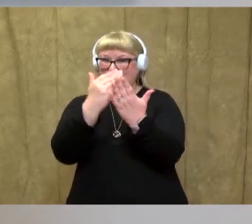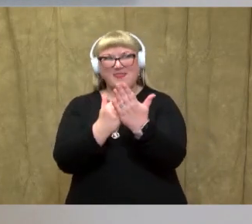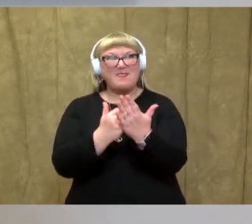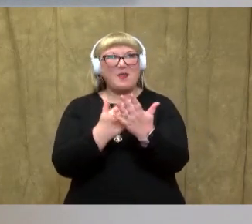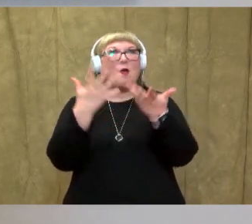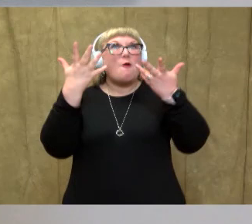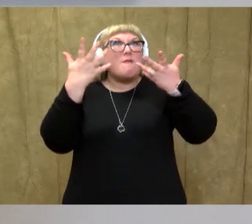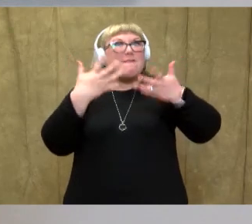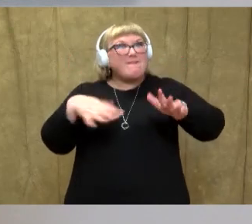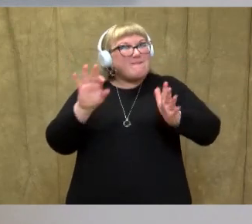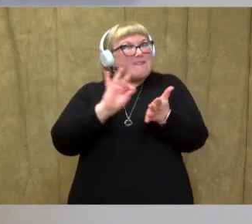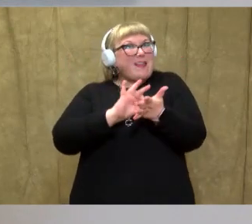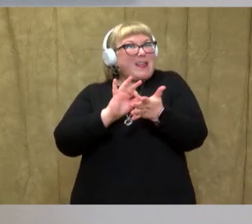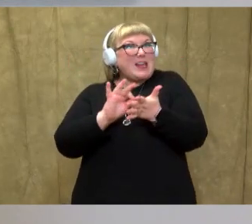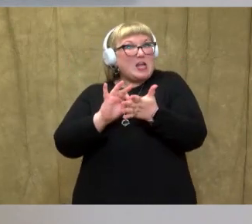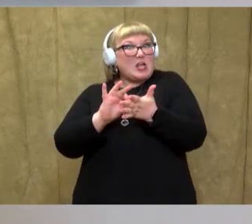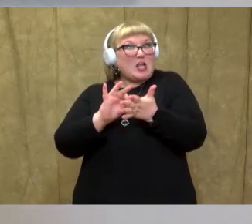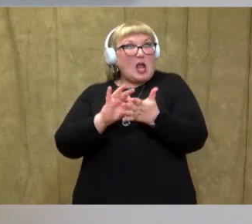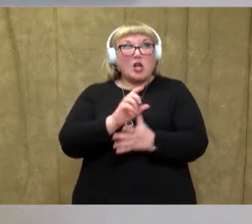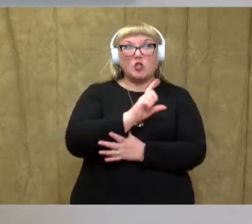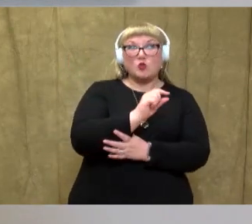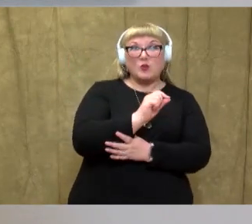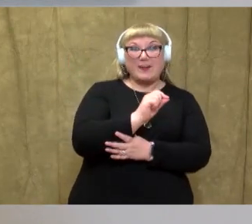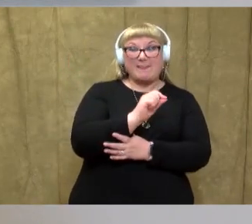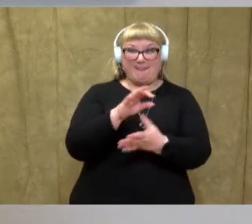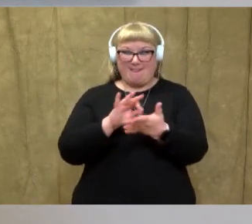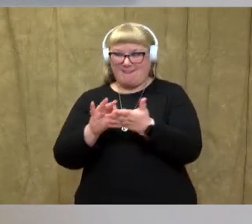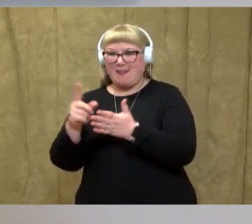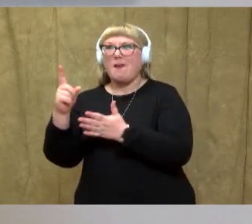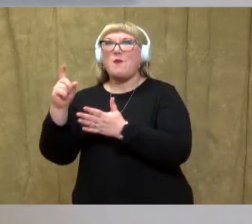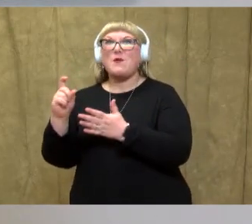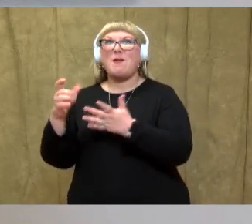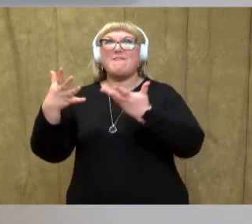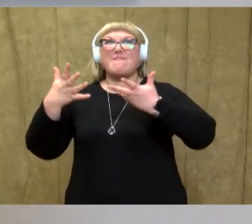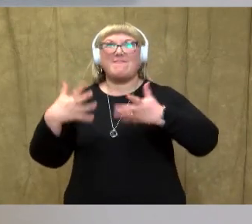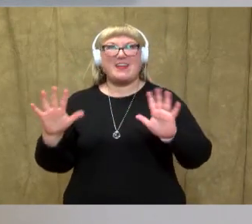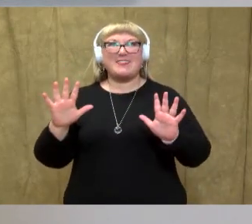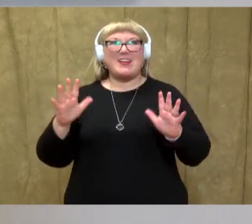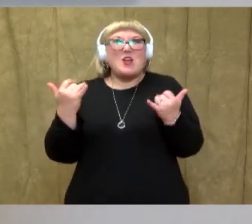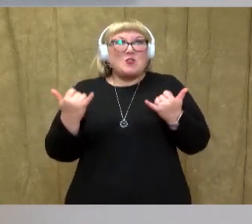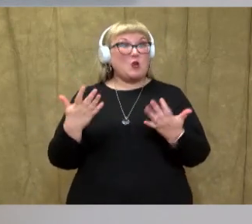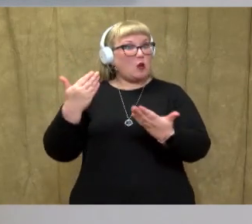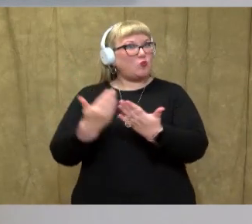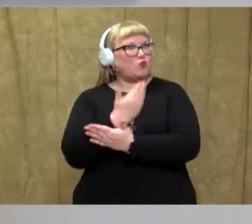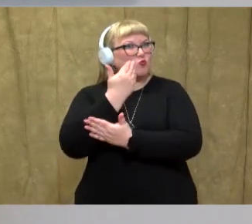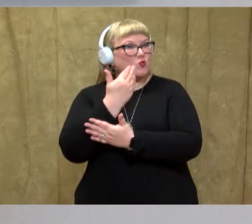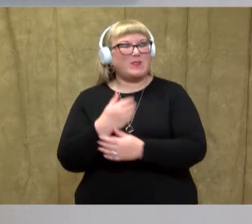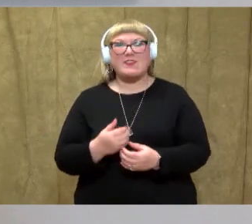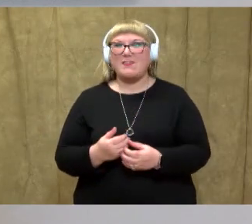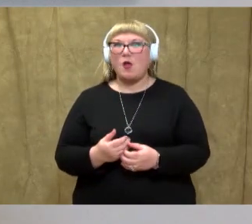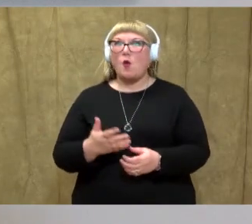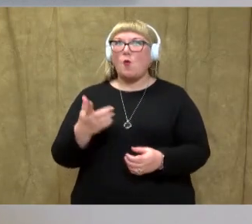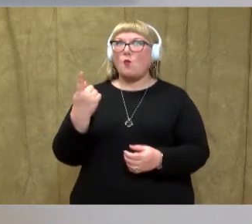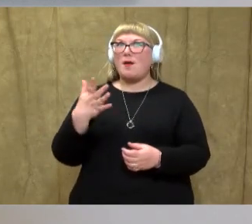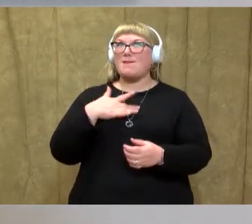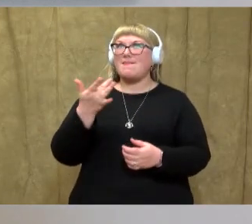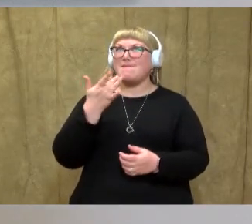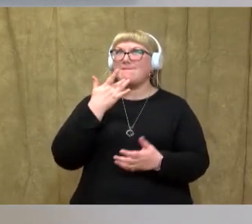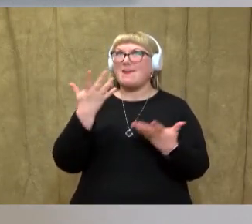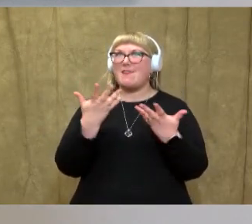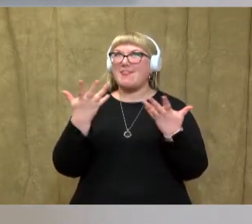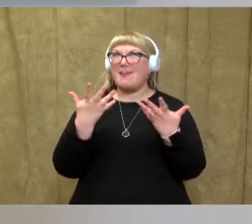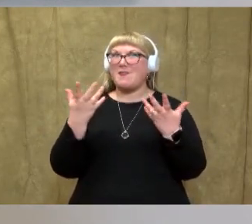of our counting to 20 and to 100. So today we're going to talk about something new, and it's one of my favorite things that we